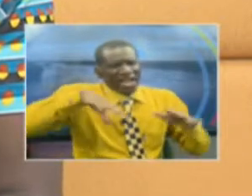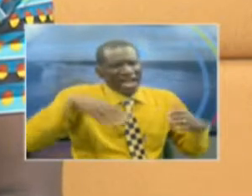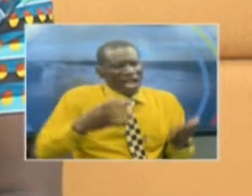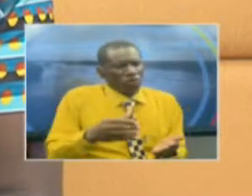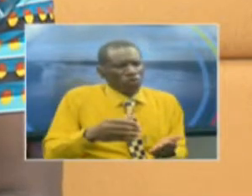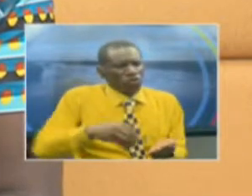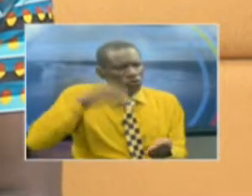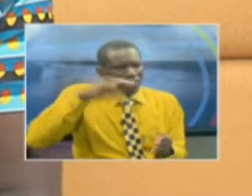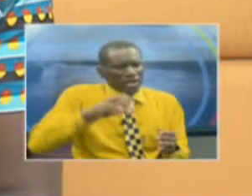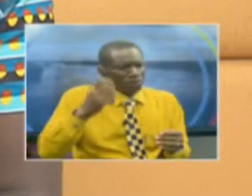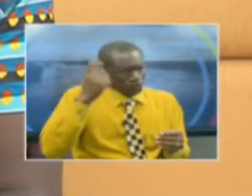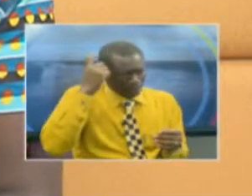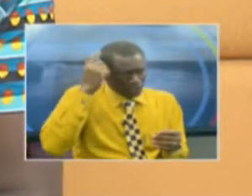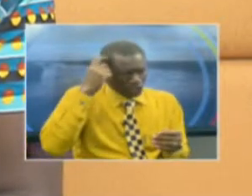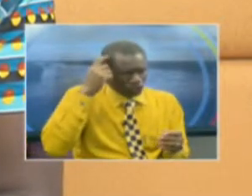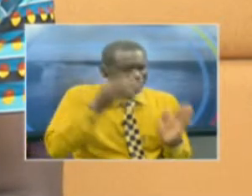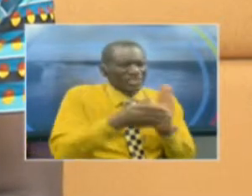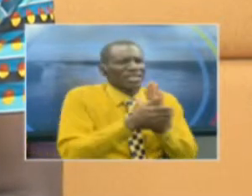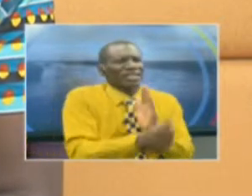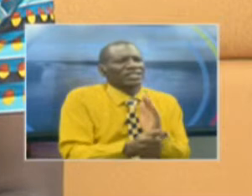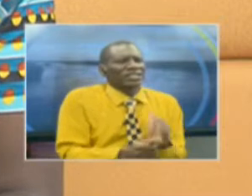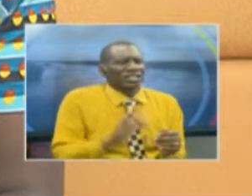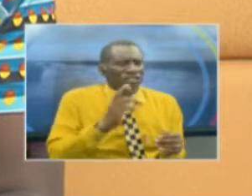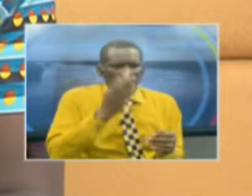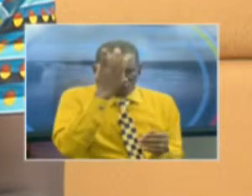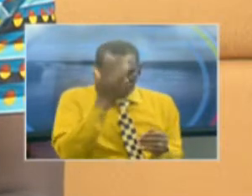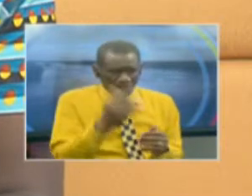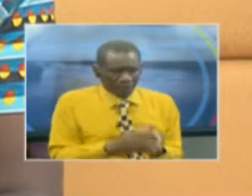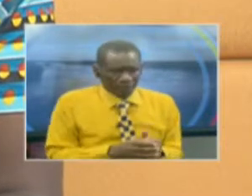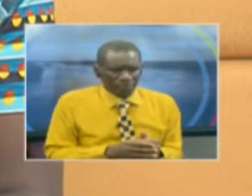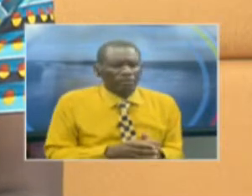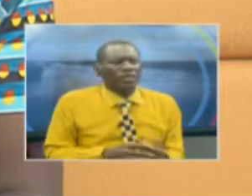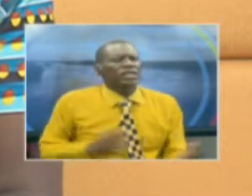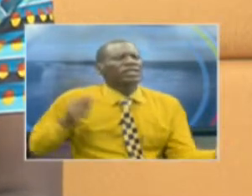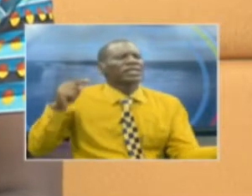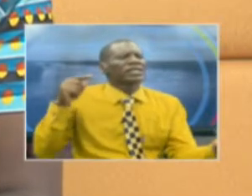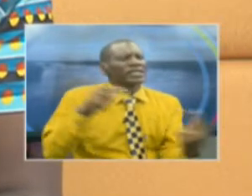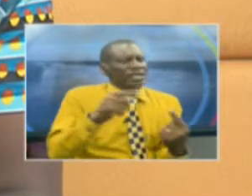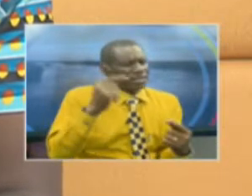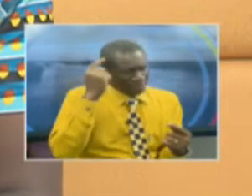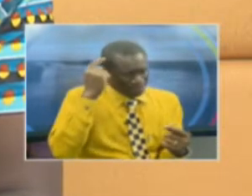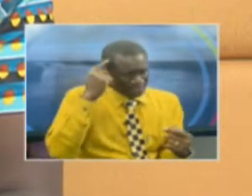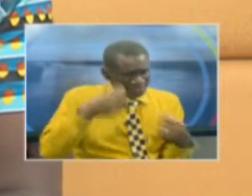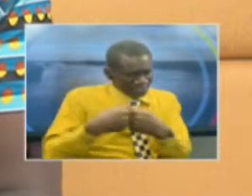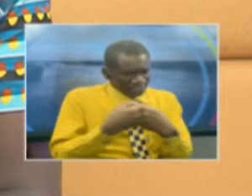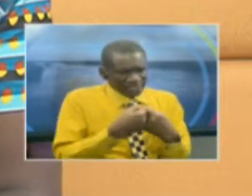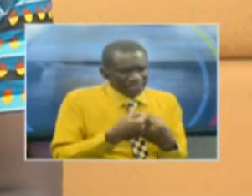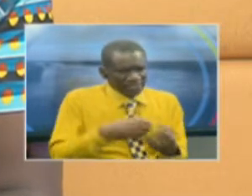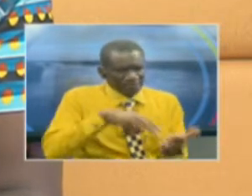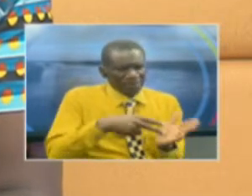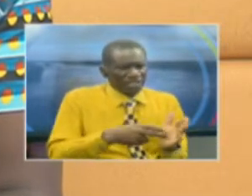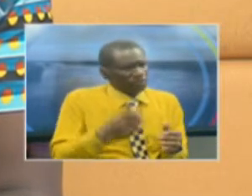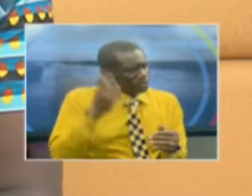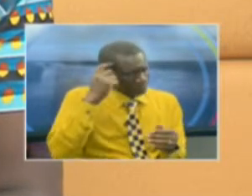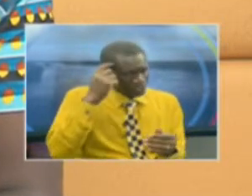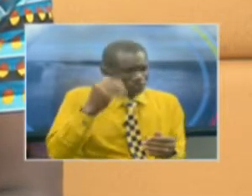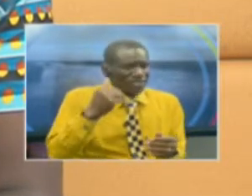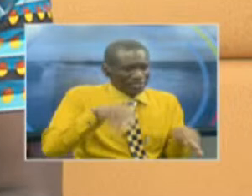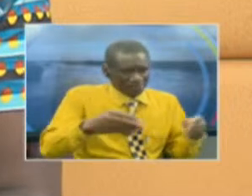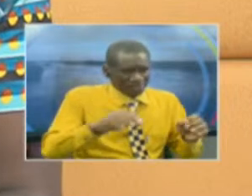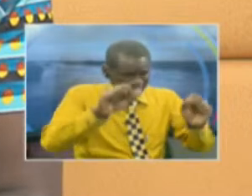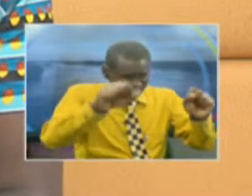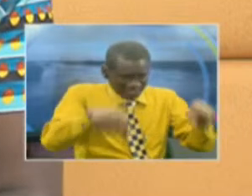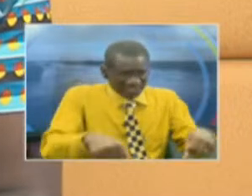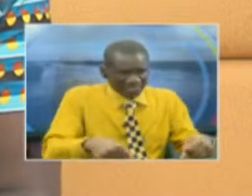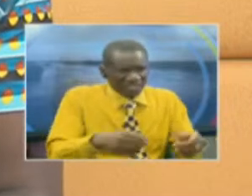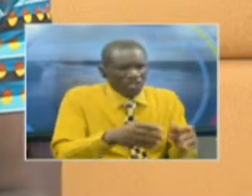learn the mental skills. Because unless they are mentally challenged, that means it's a mental illness, And even